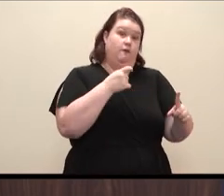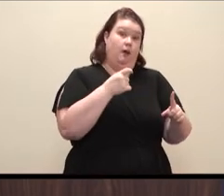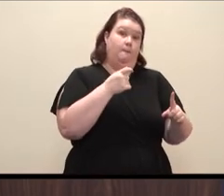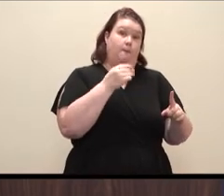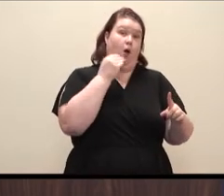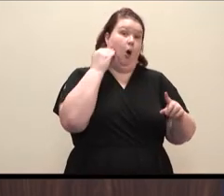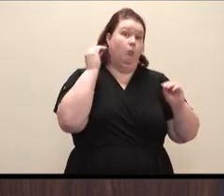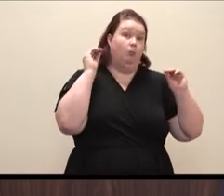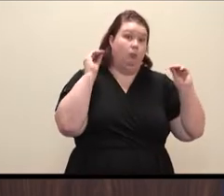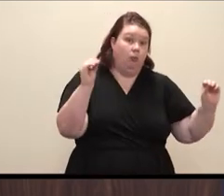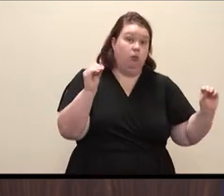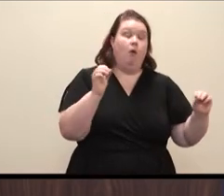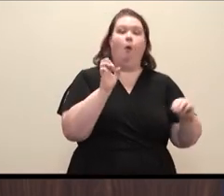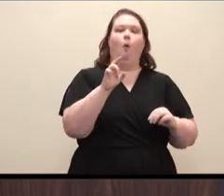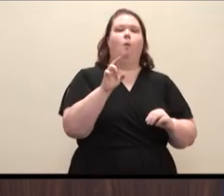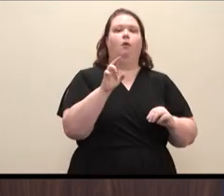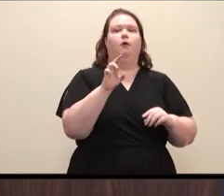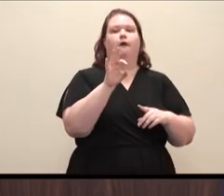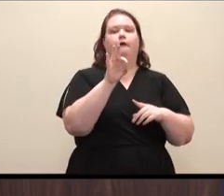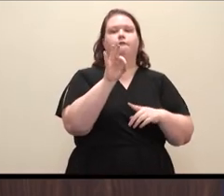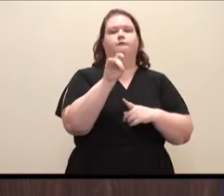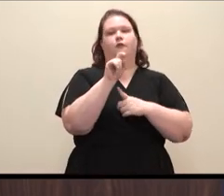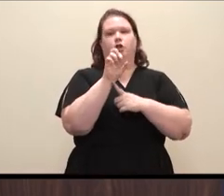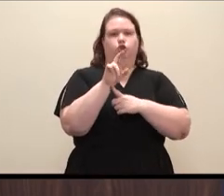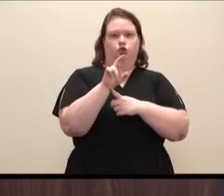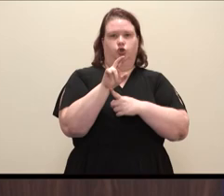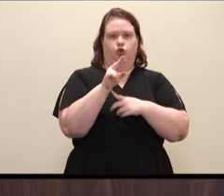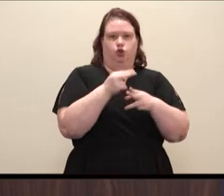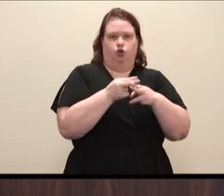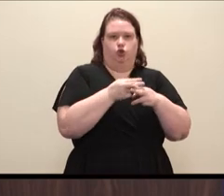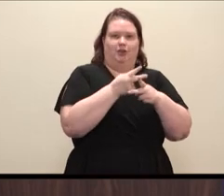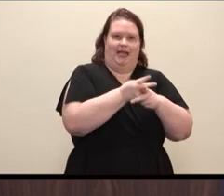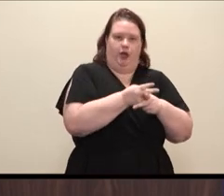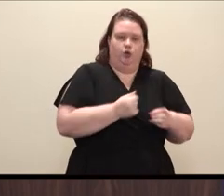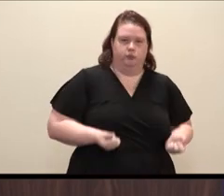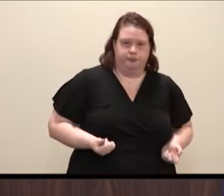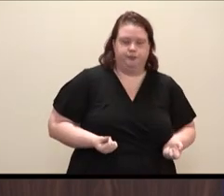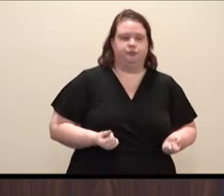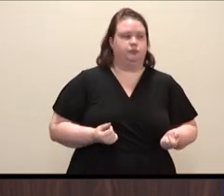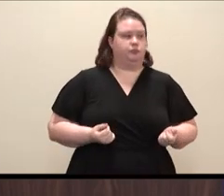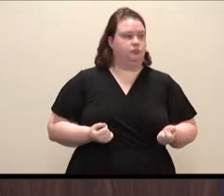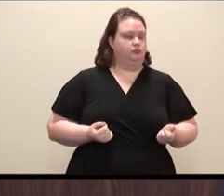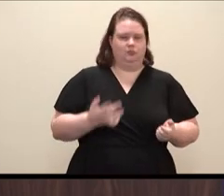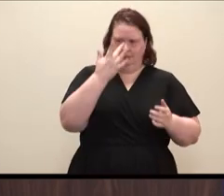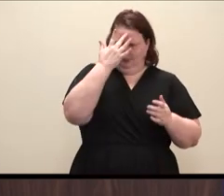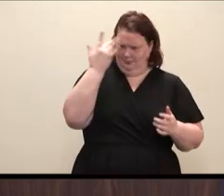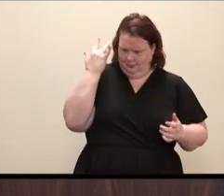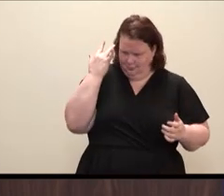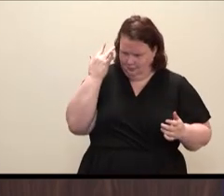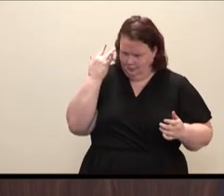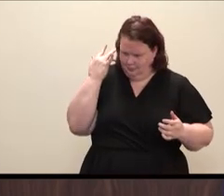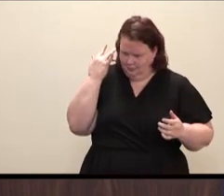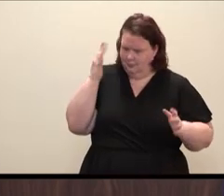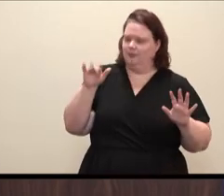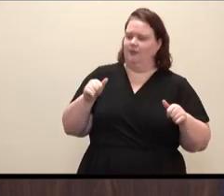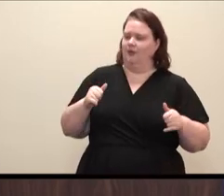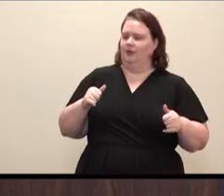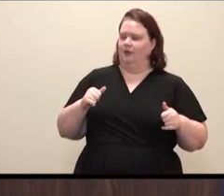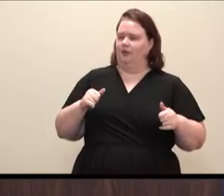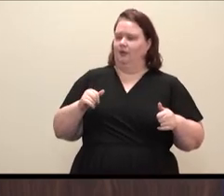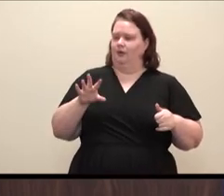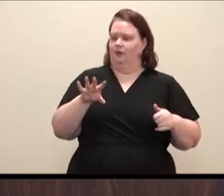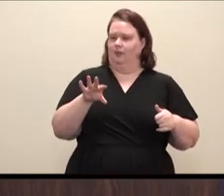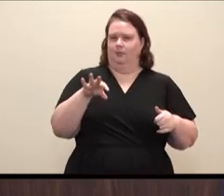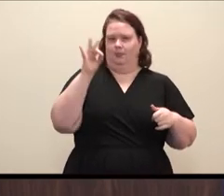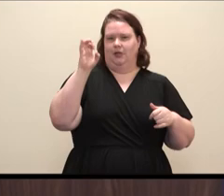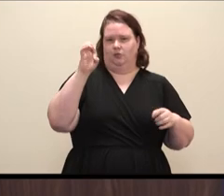homeless, and special education. I drew a blank there for a second. So that when we have students